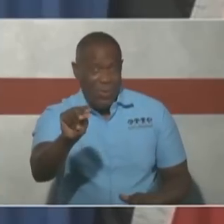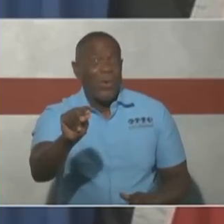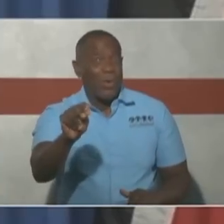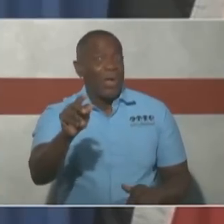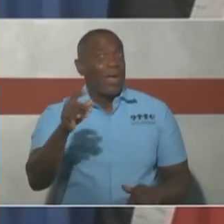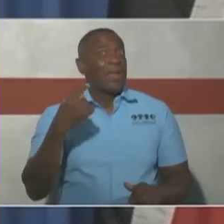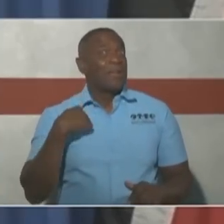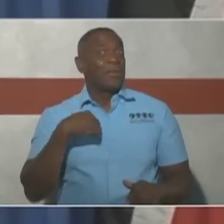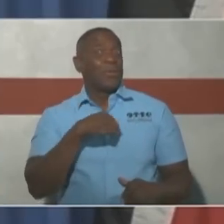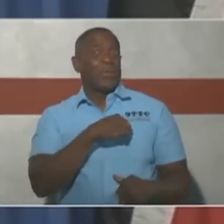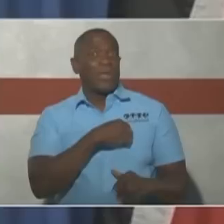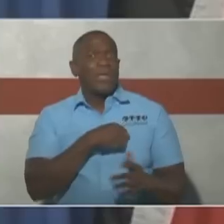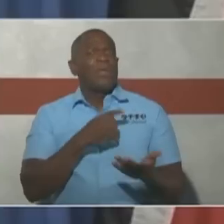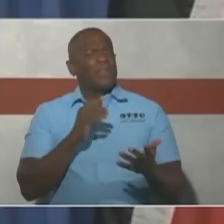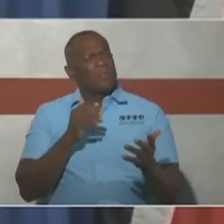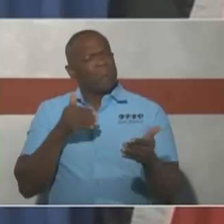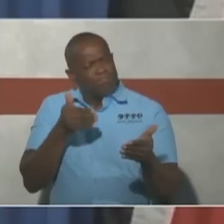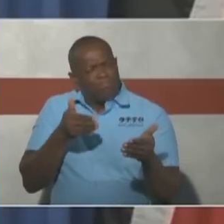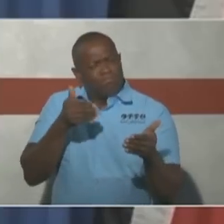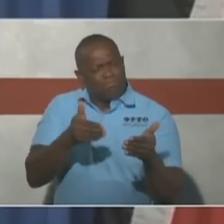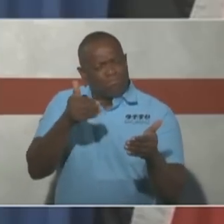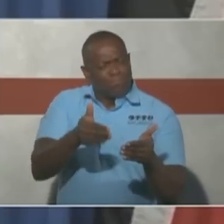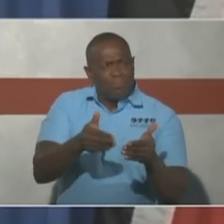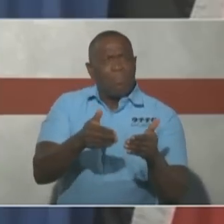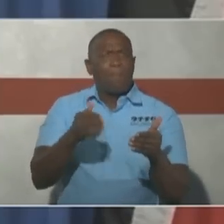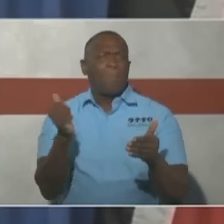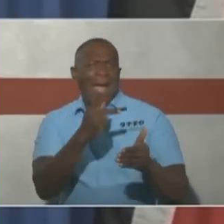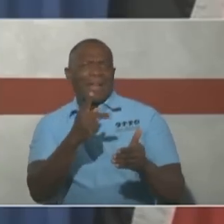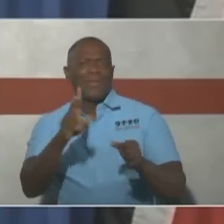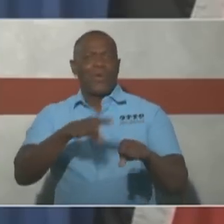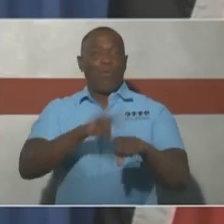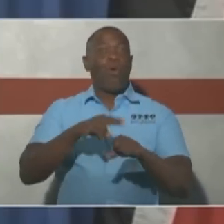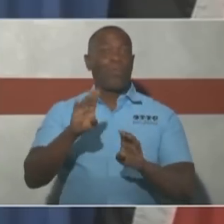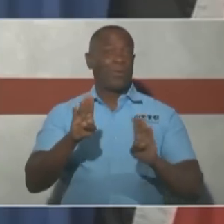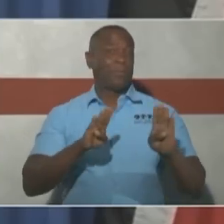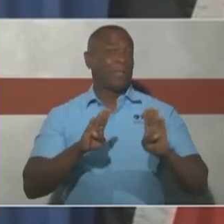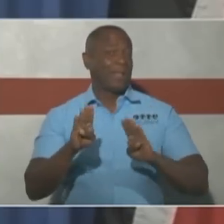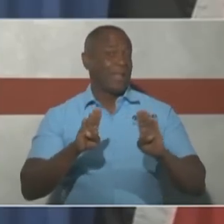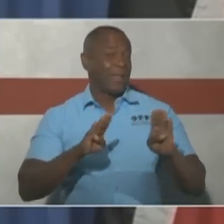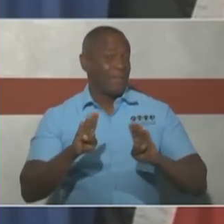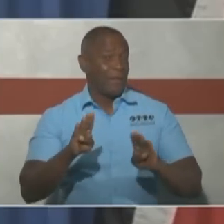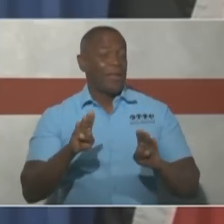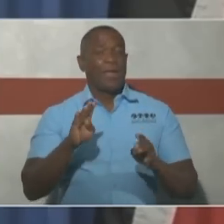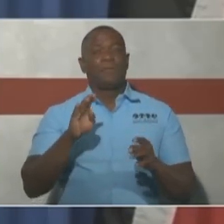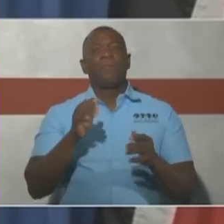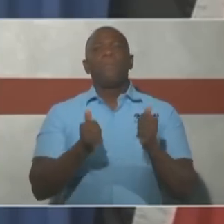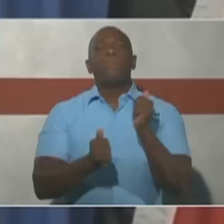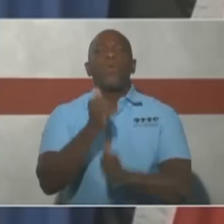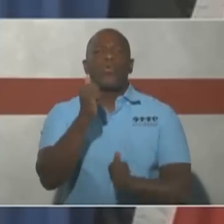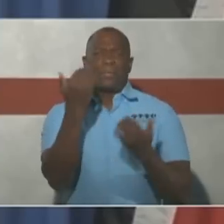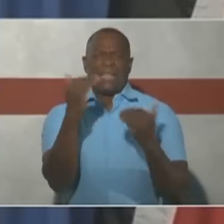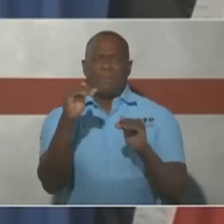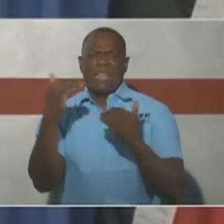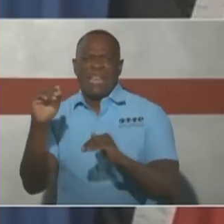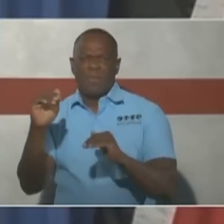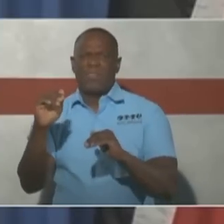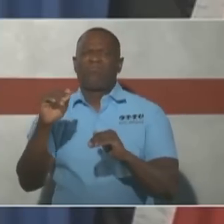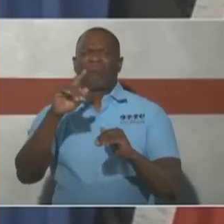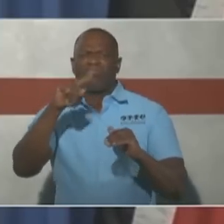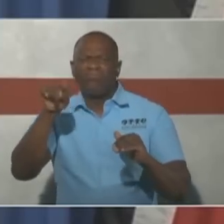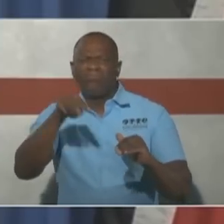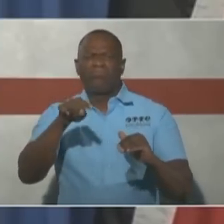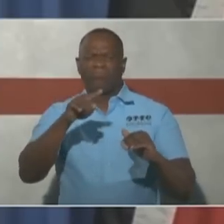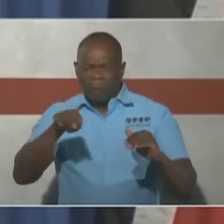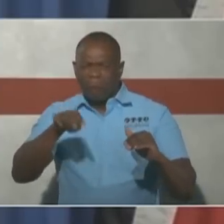some semblance of normalcy, where all the restrictions, bar few, had been removed, and you would have seen